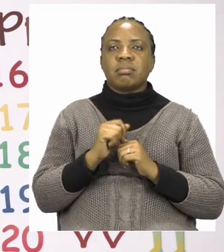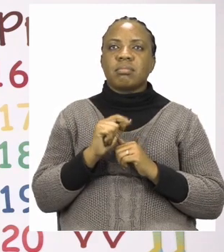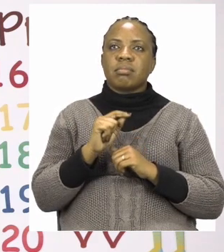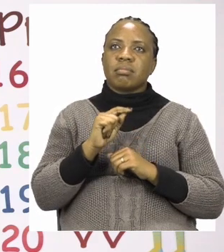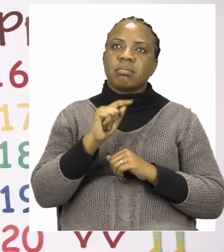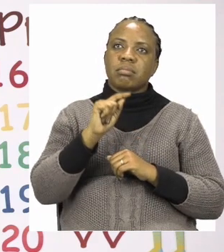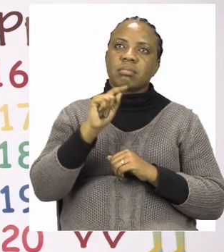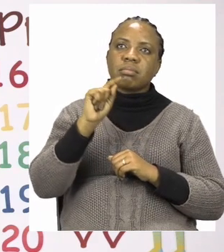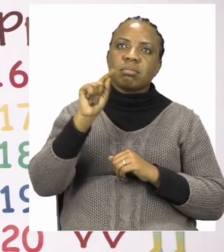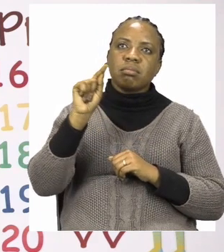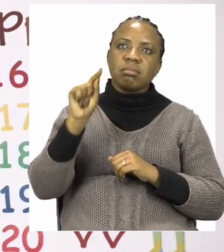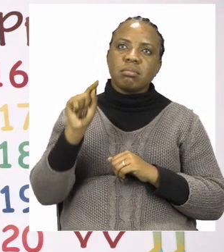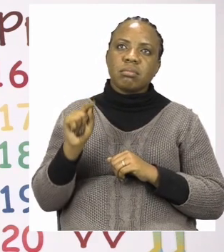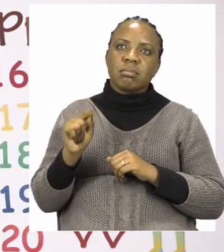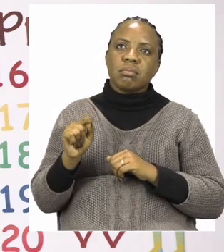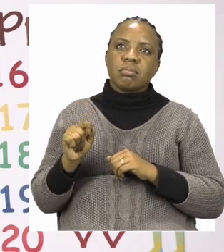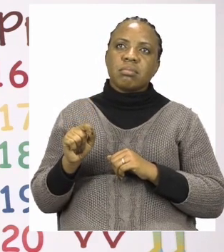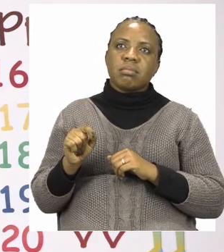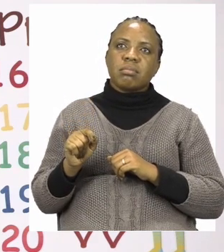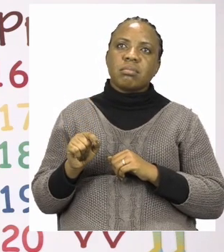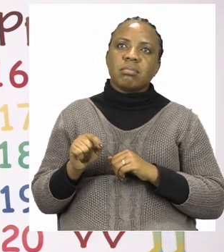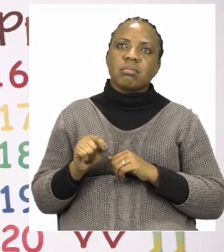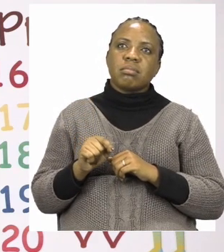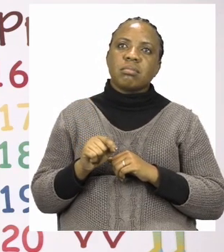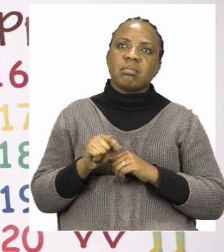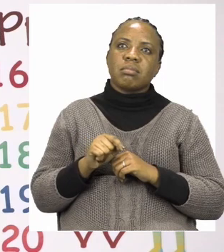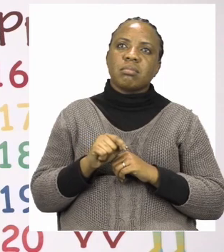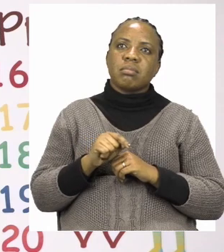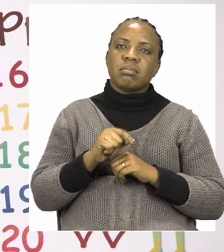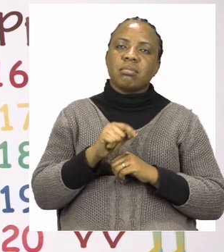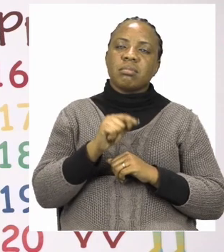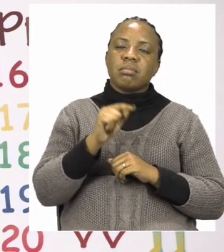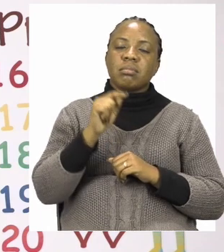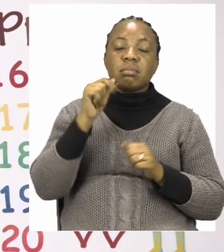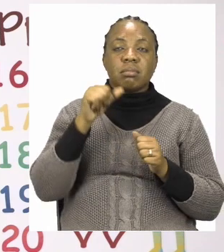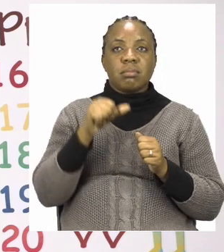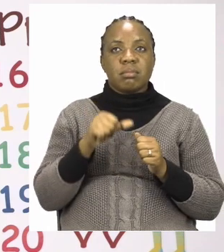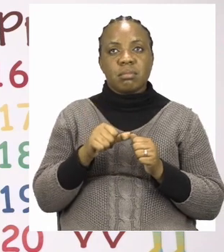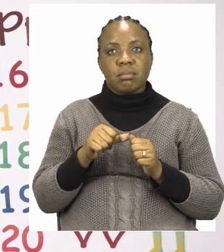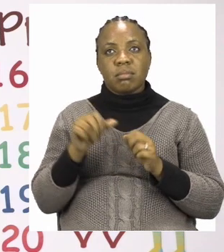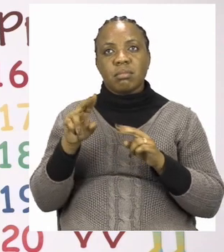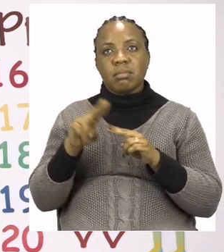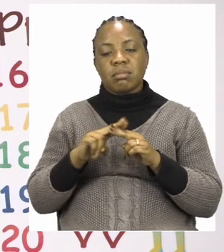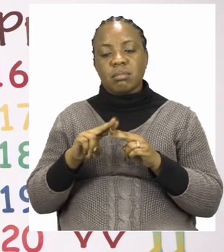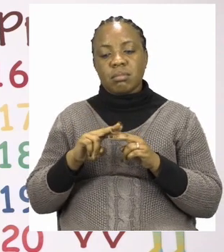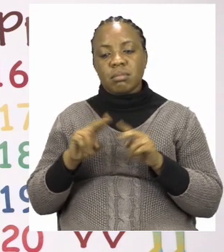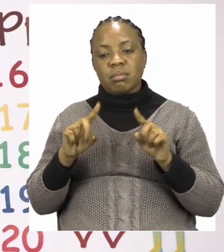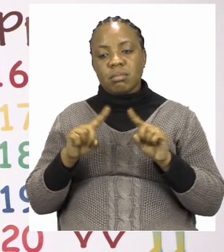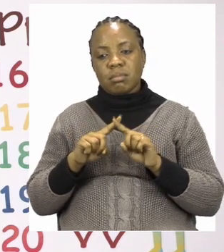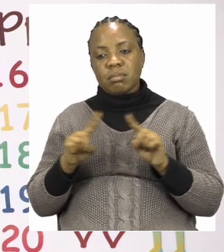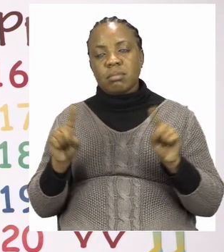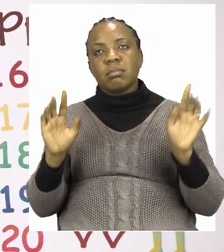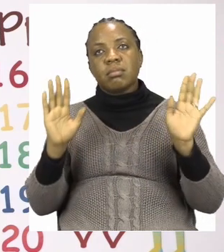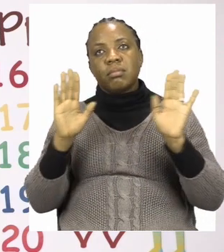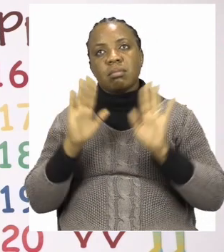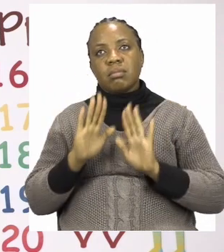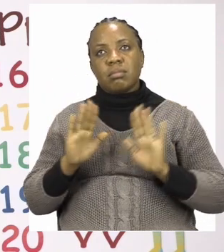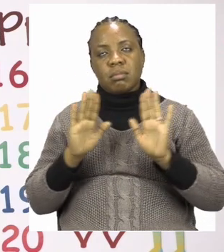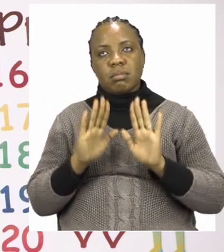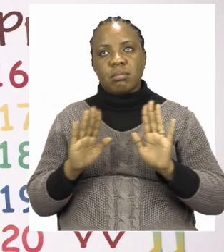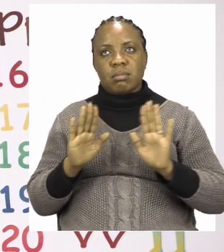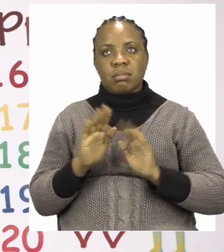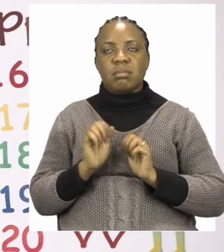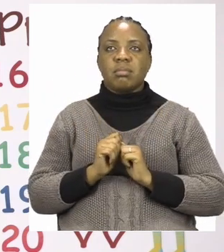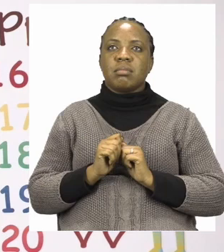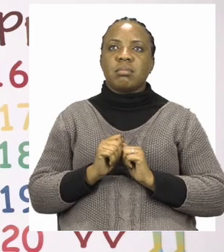need to circle it. Remember, boys and girls, you can use different colors to circle. That way you will not be confused if you see another